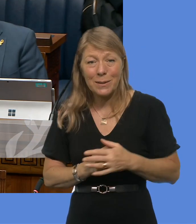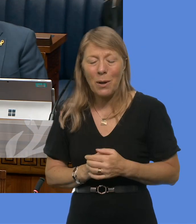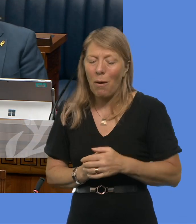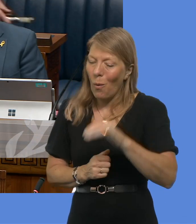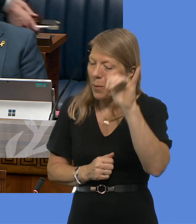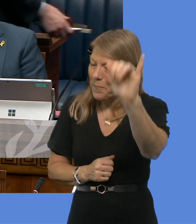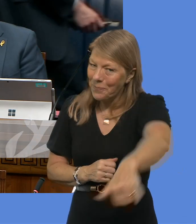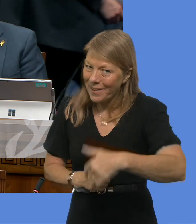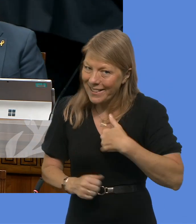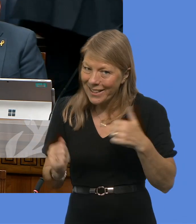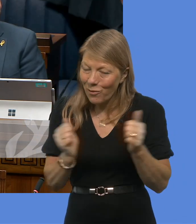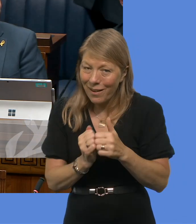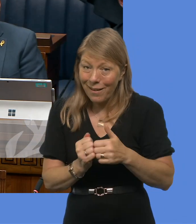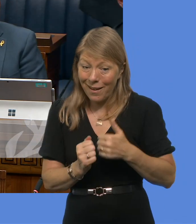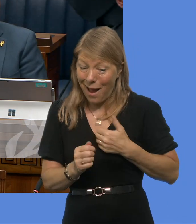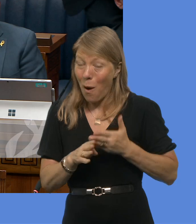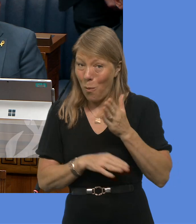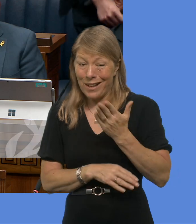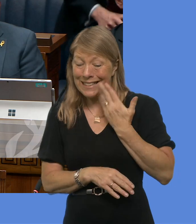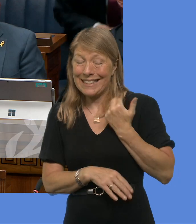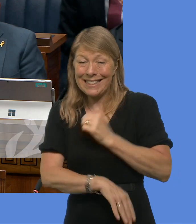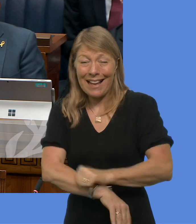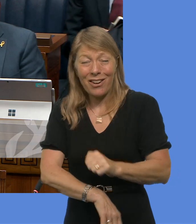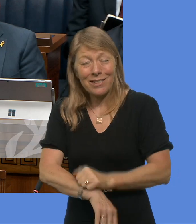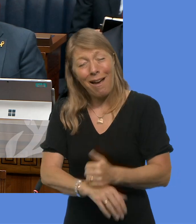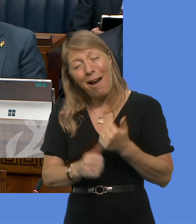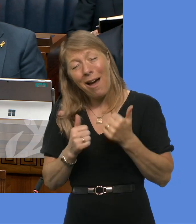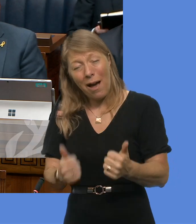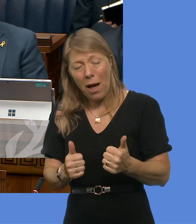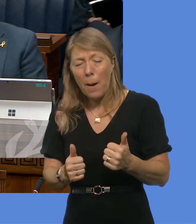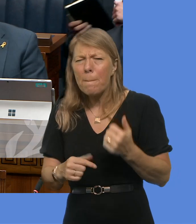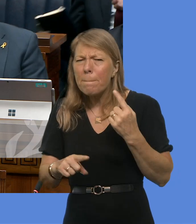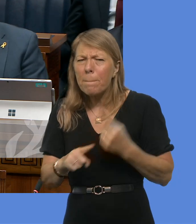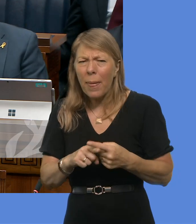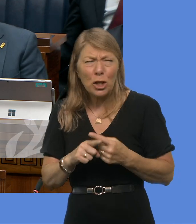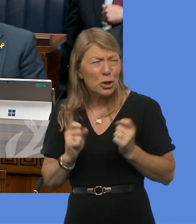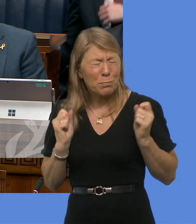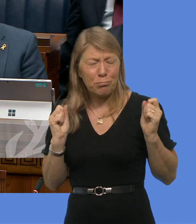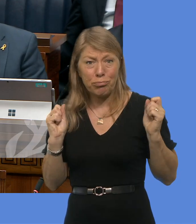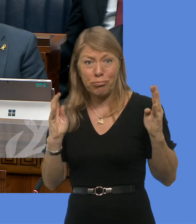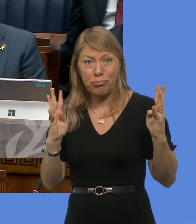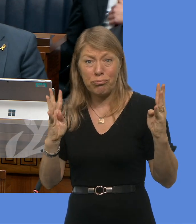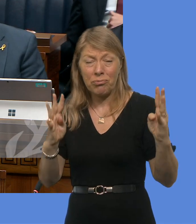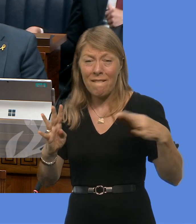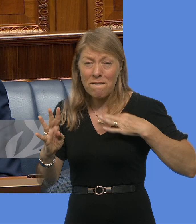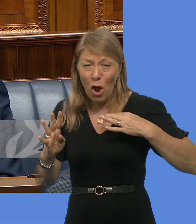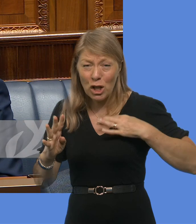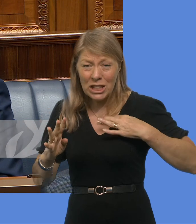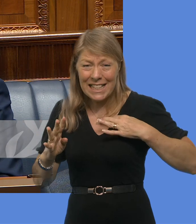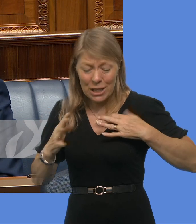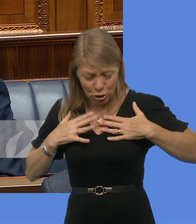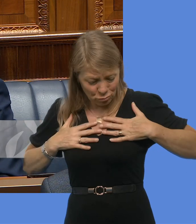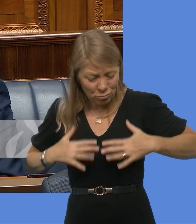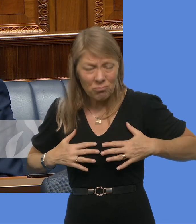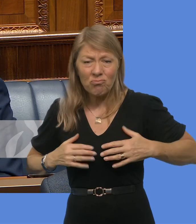fantastic day and a fantastic event to see so many volunteers working with those in the North West 200 to make this,